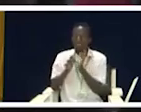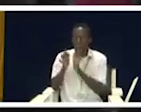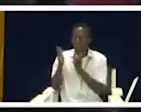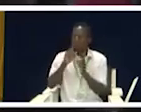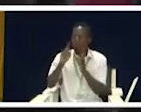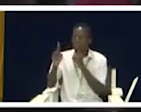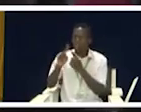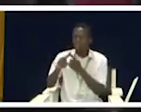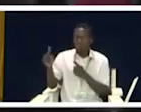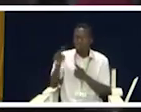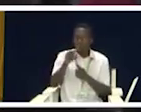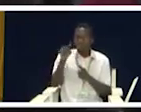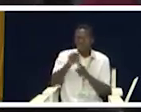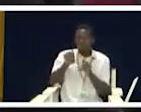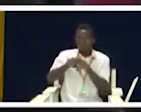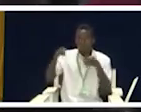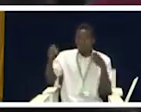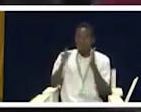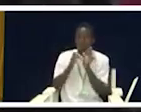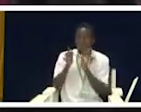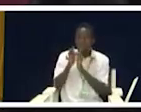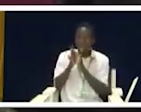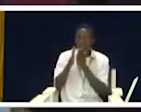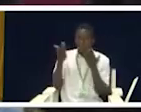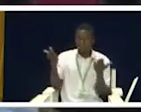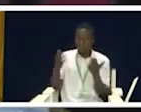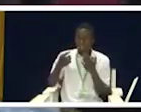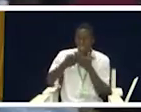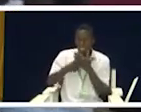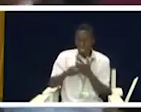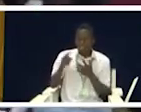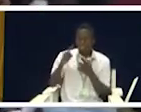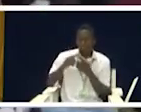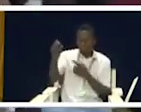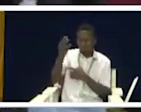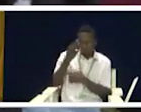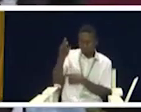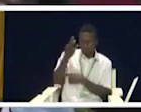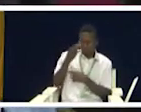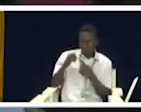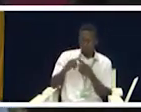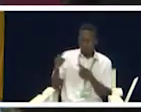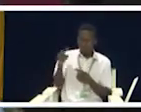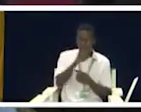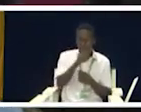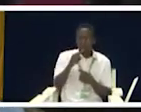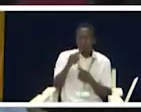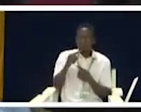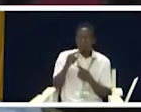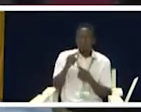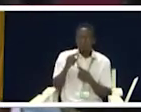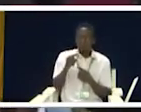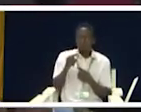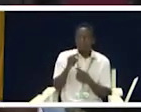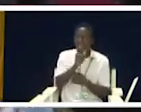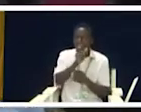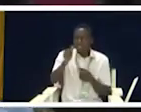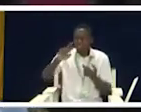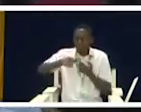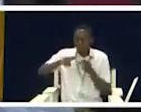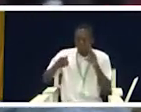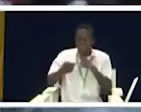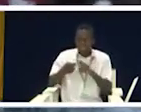you open the Bible, scriptures come alive and start to minister to your heart. When you open the Bible, you are having a koinonia, a relationship with